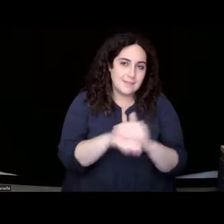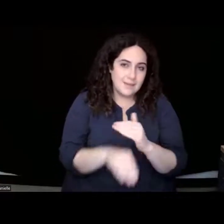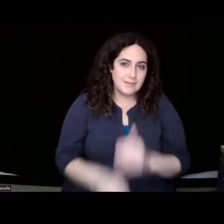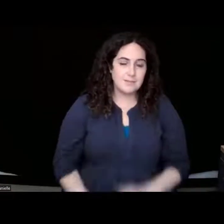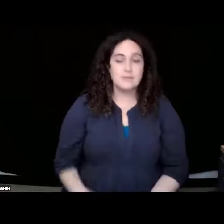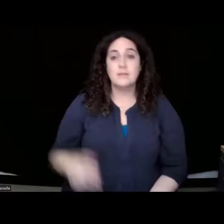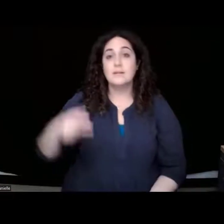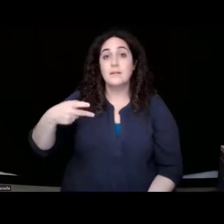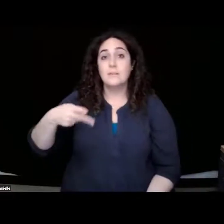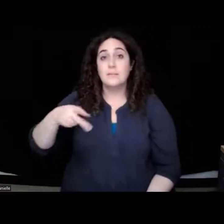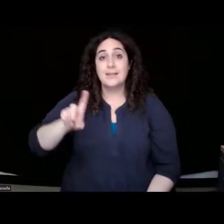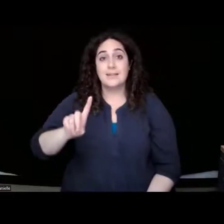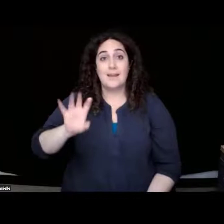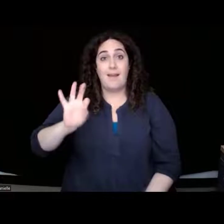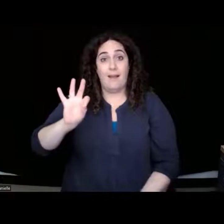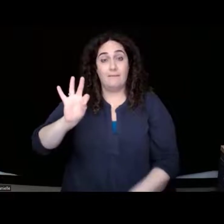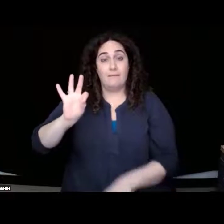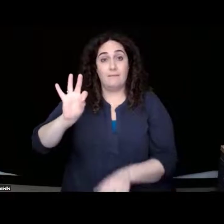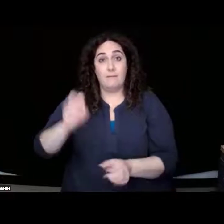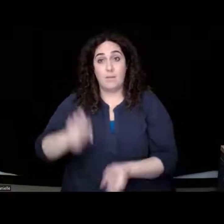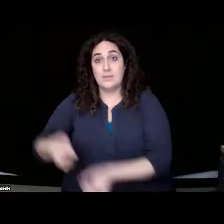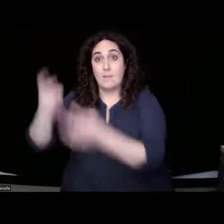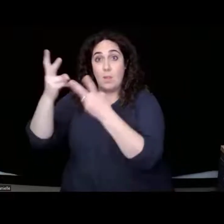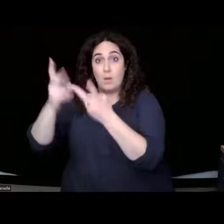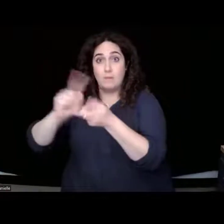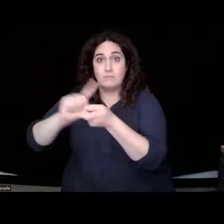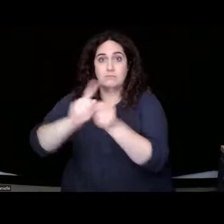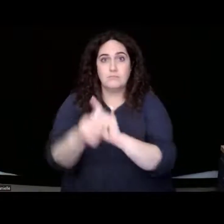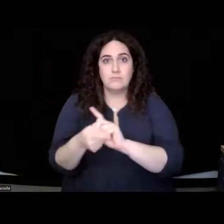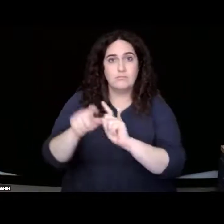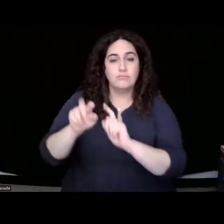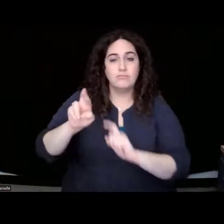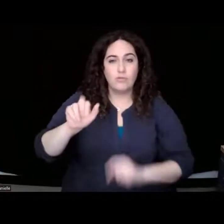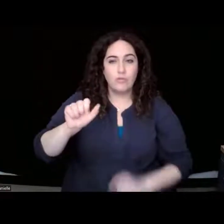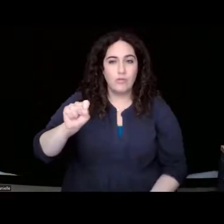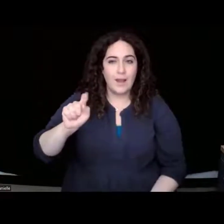for publication, a lot of the